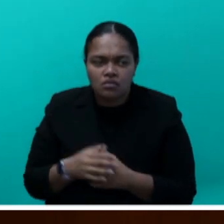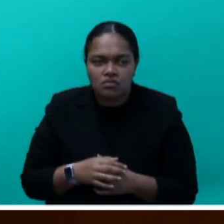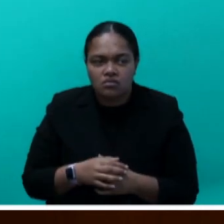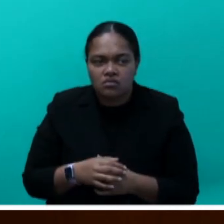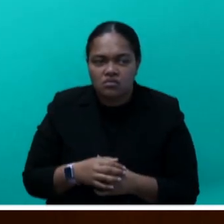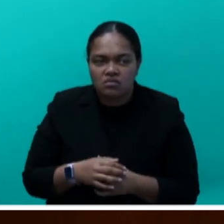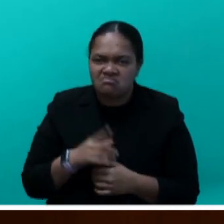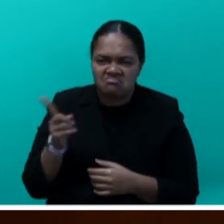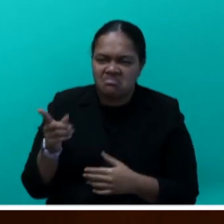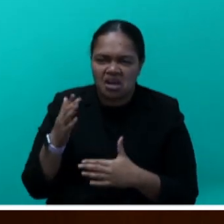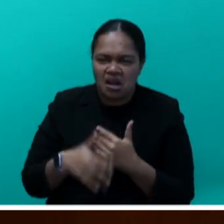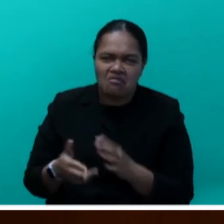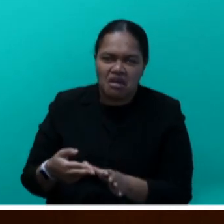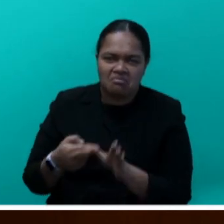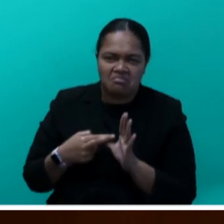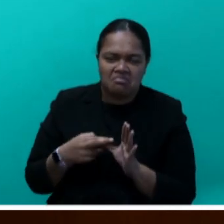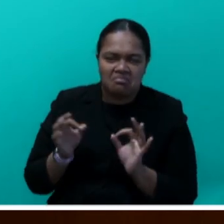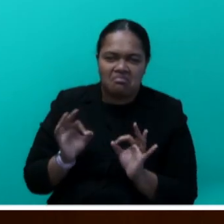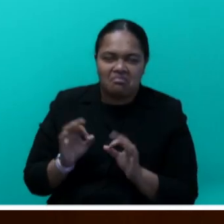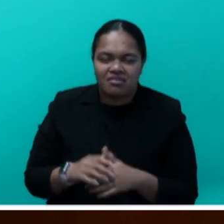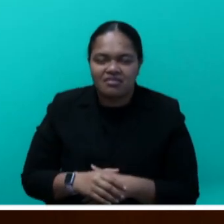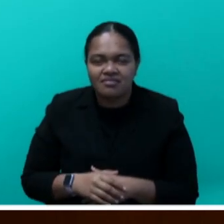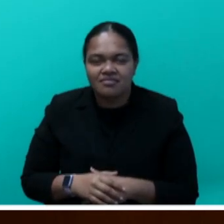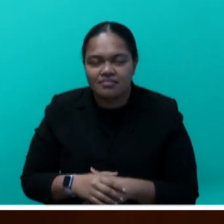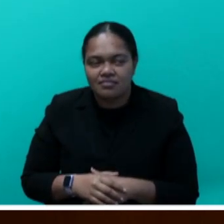He didn't have an answer to that.